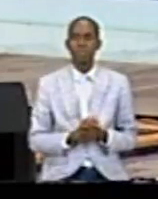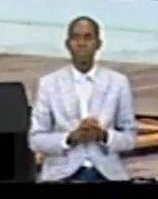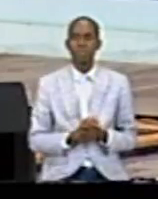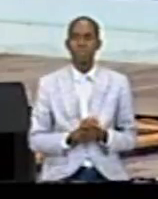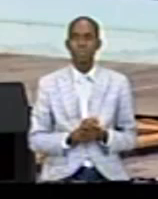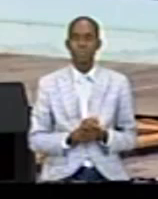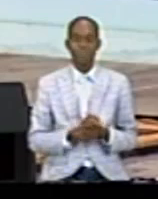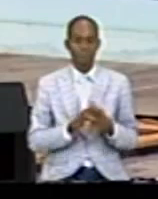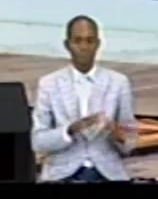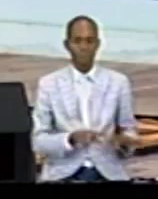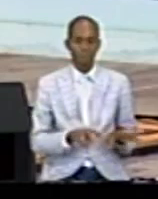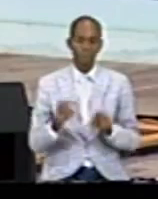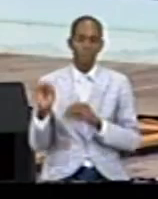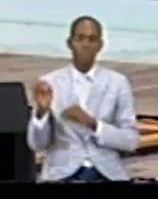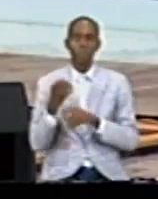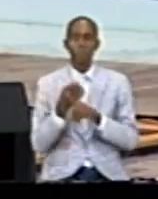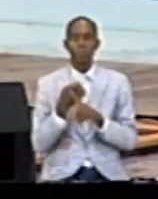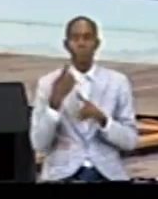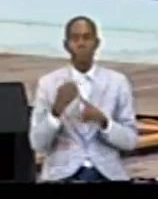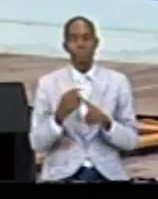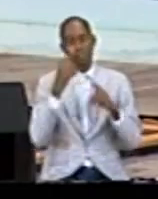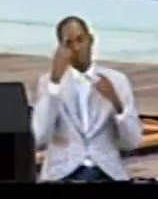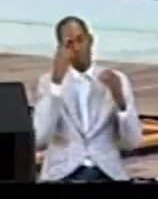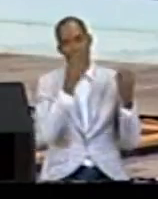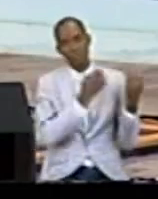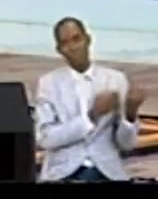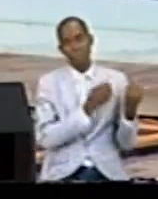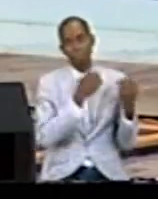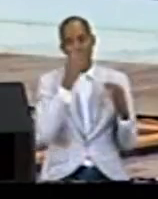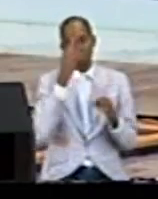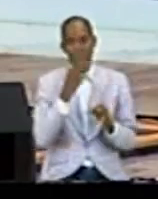Departure from the faith,